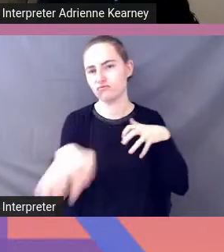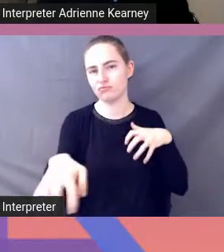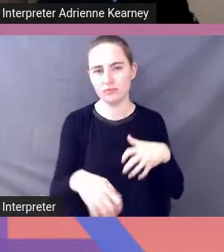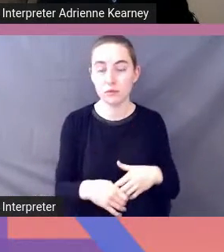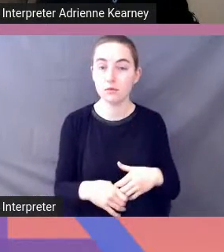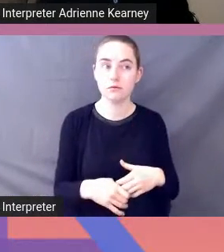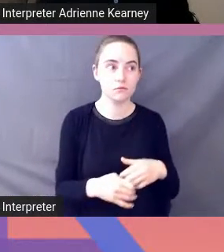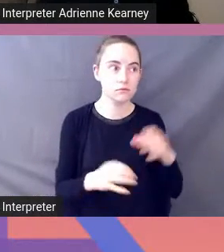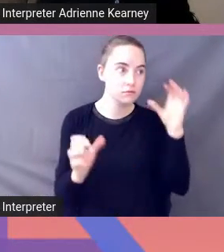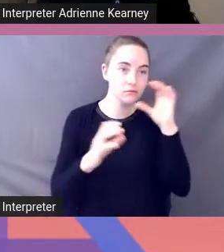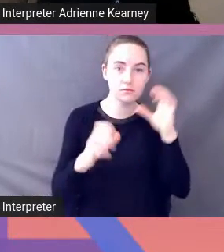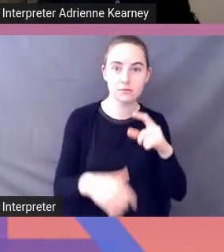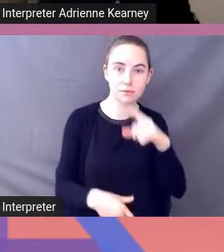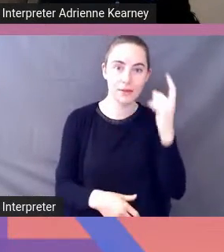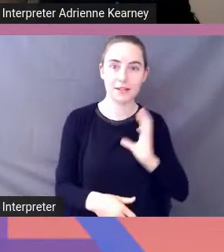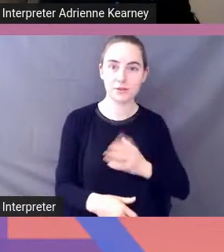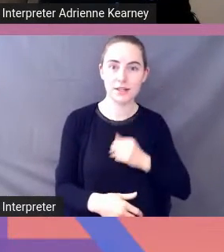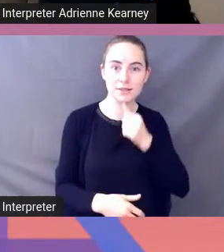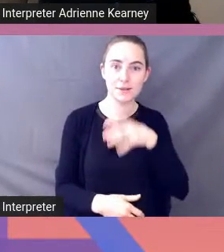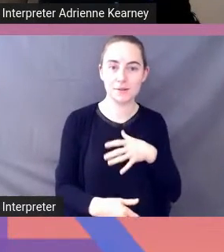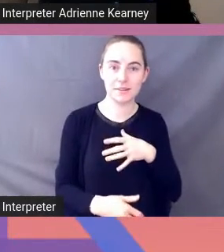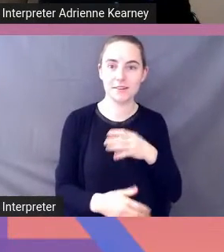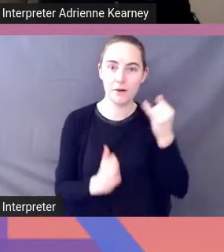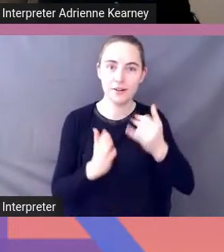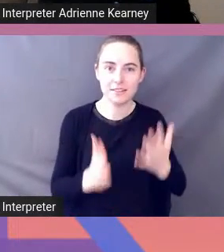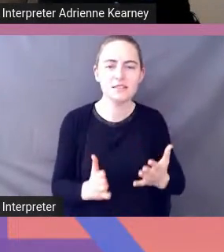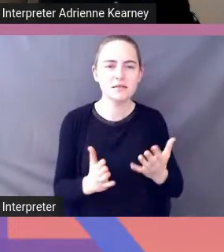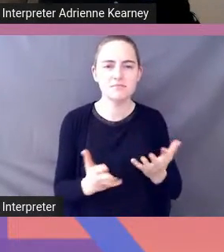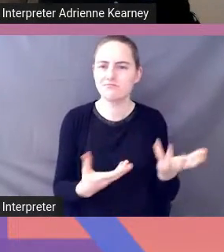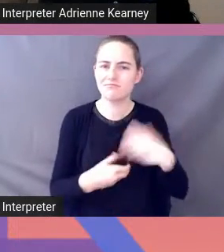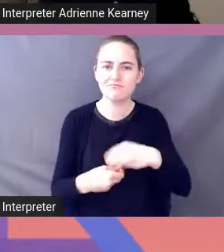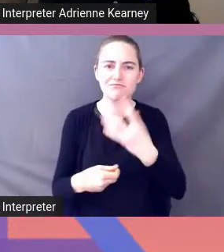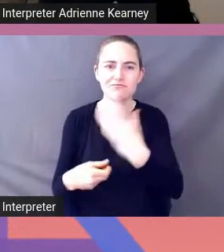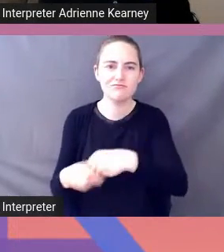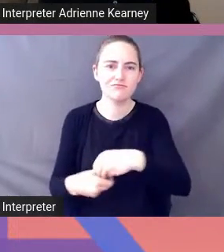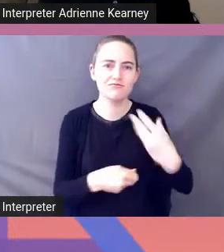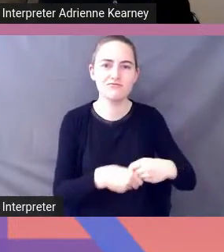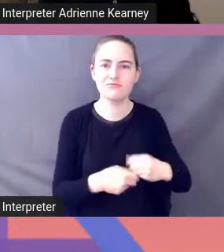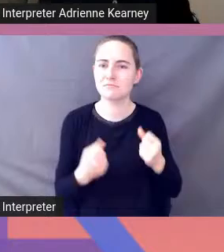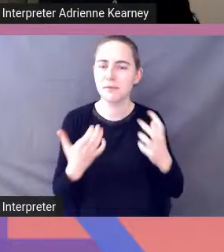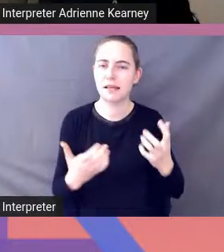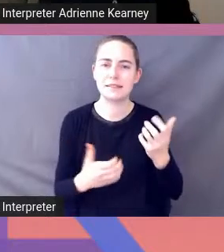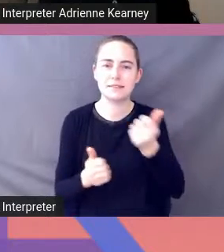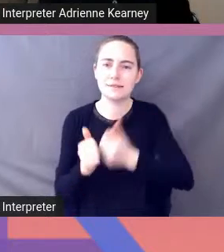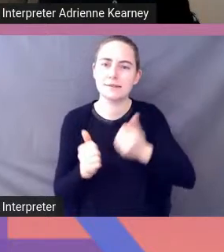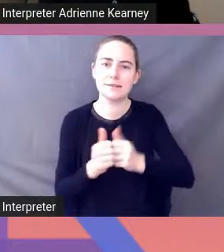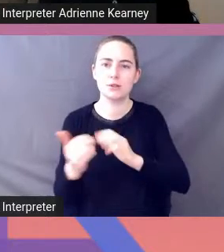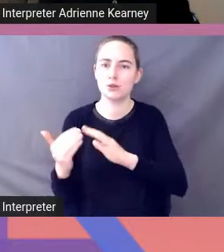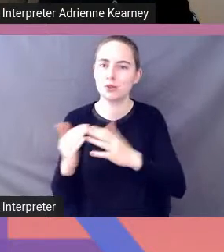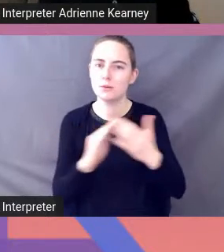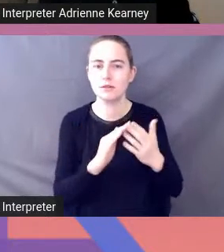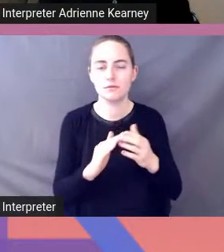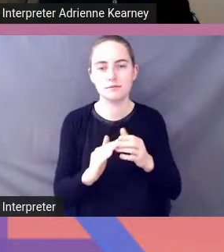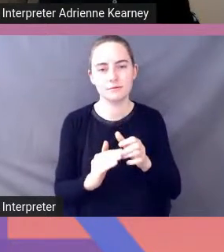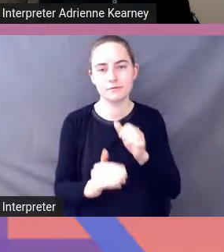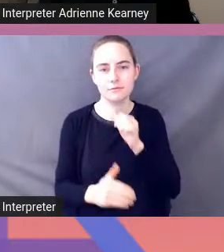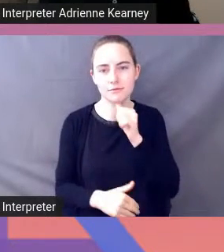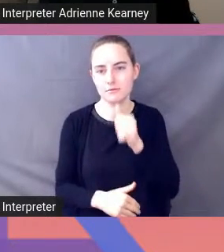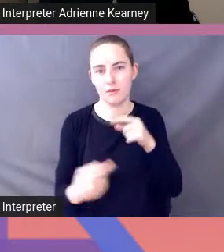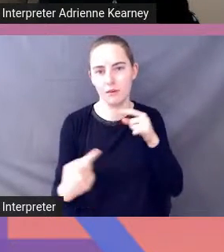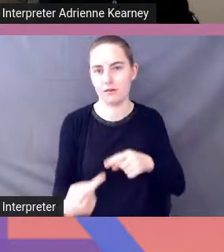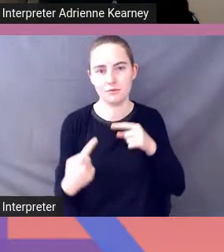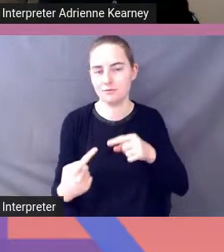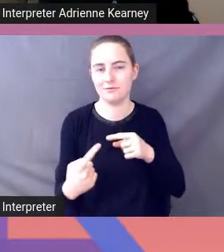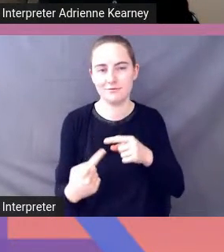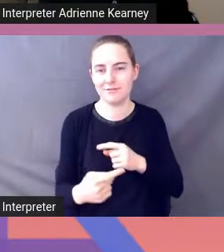it's not that hard to find them because they exist in every single community. So instead of acting like it's such a struggle to find them, you just need to do the work to like seek them